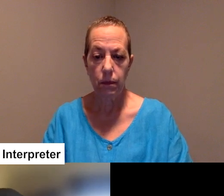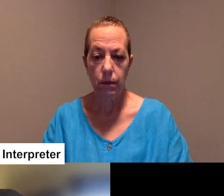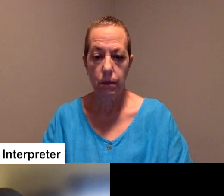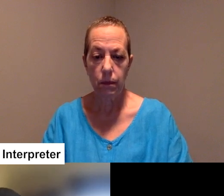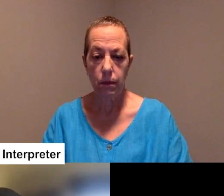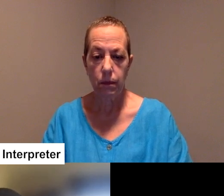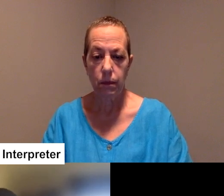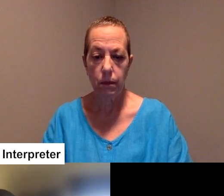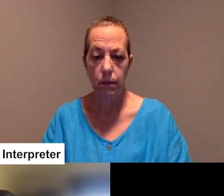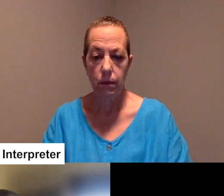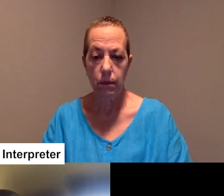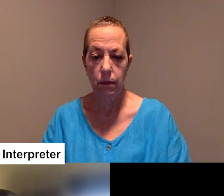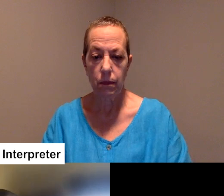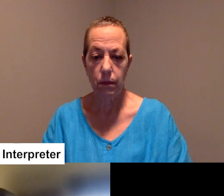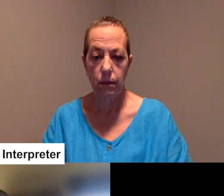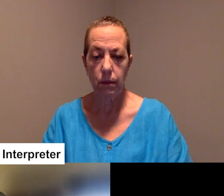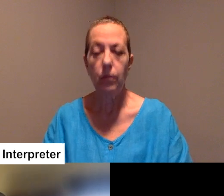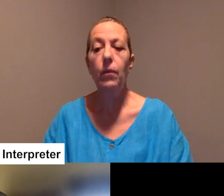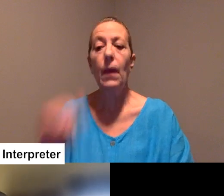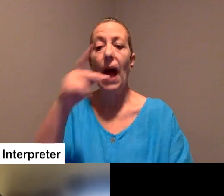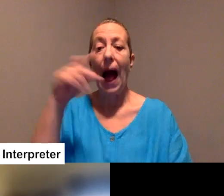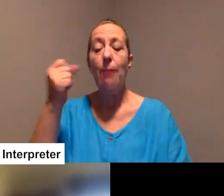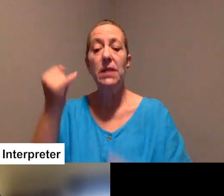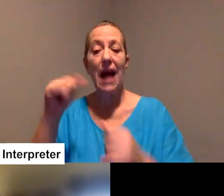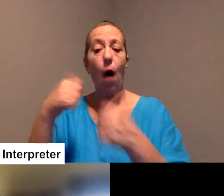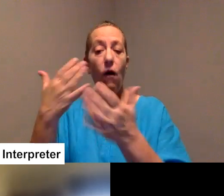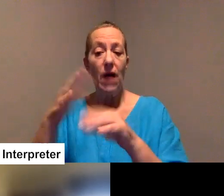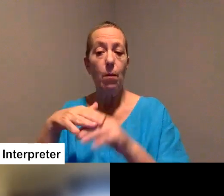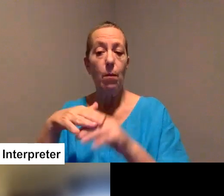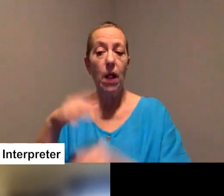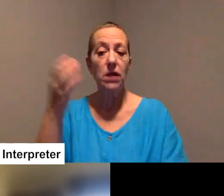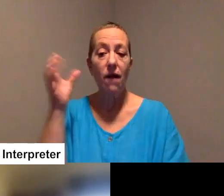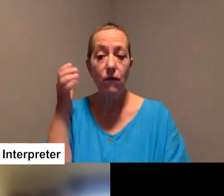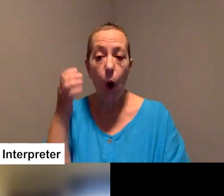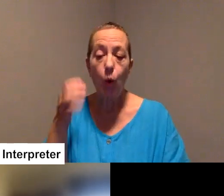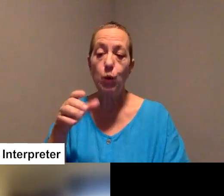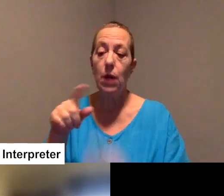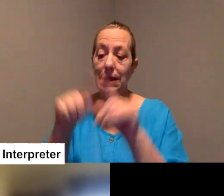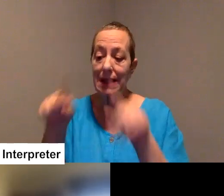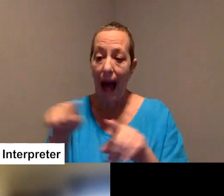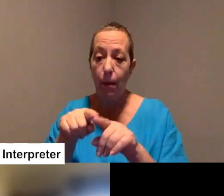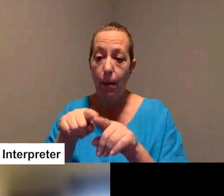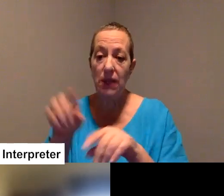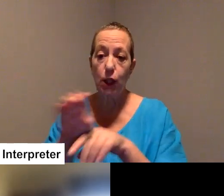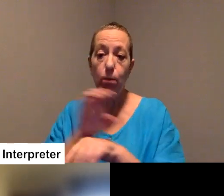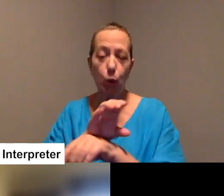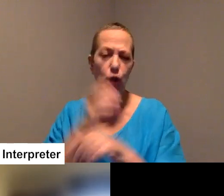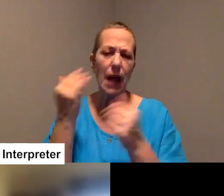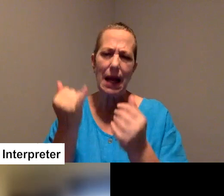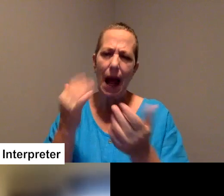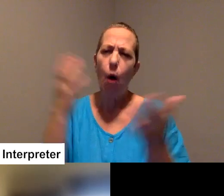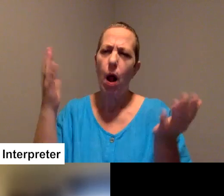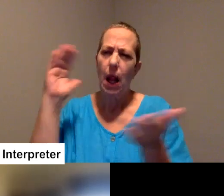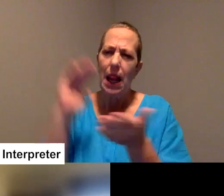market, apps that are now available on phones, tablets, and computers are far less expensive than